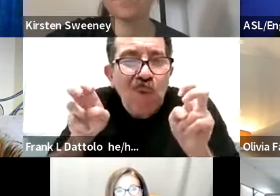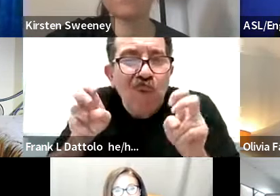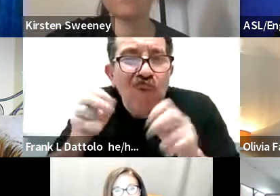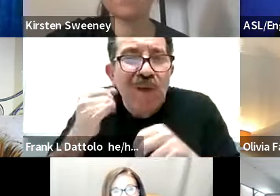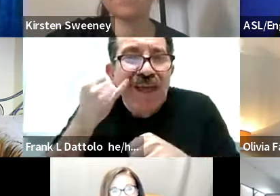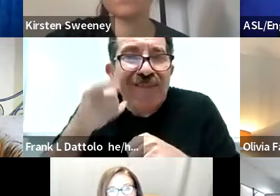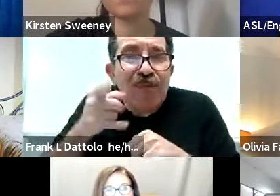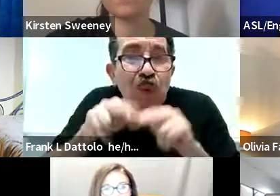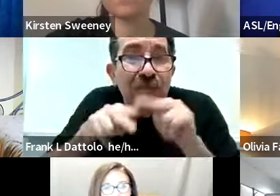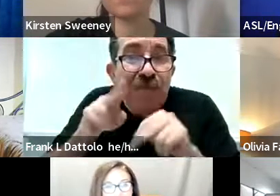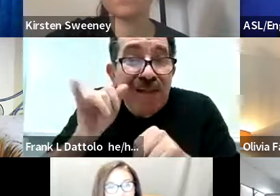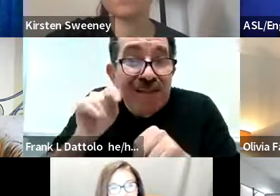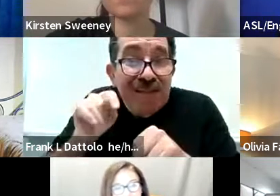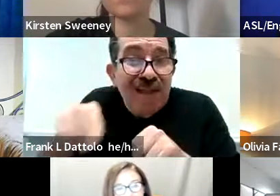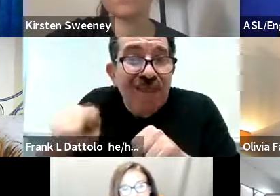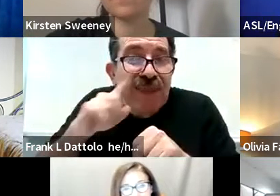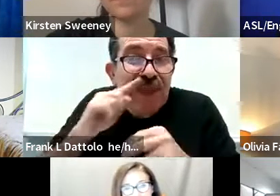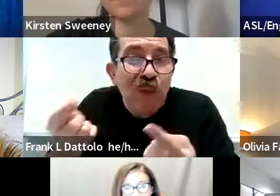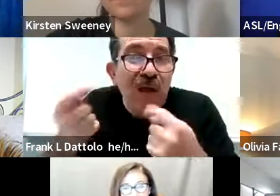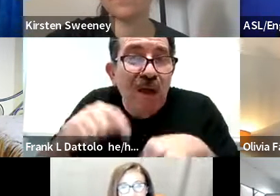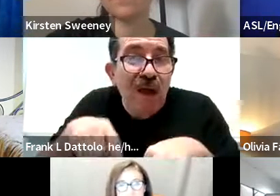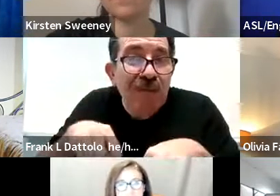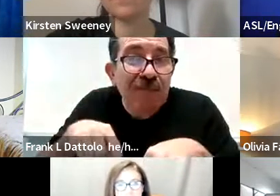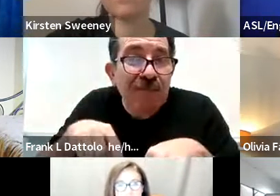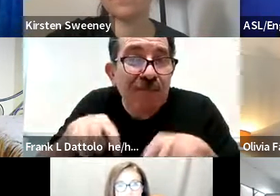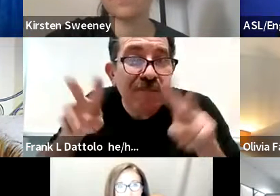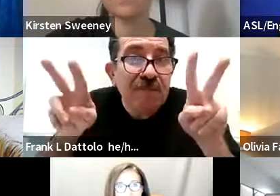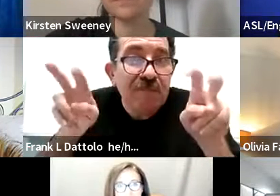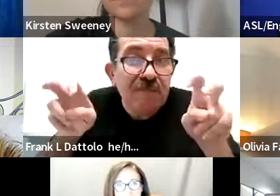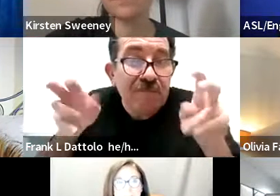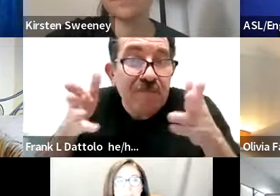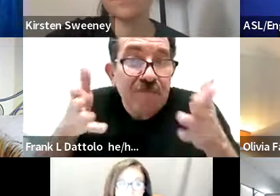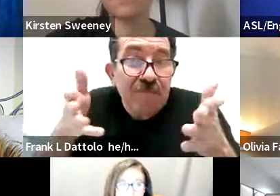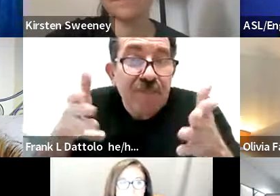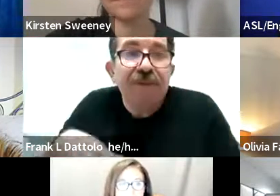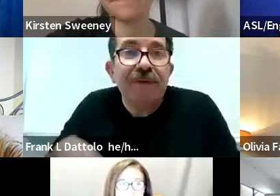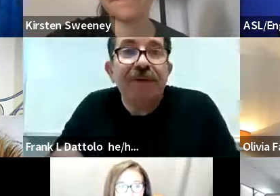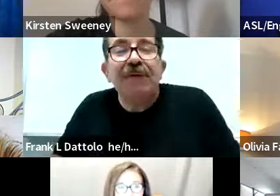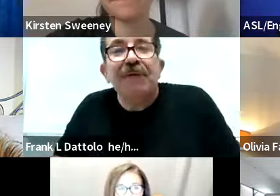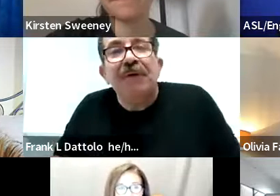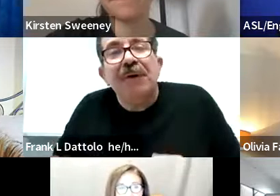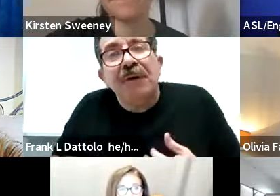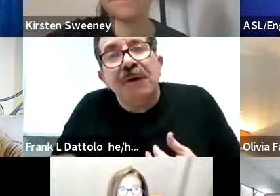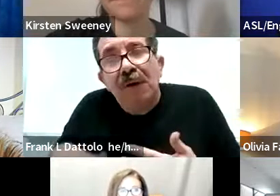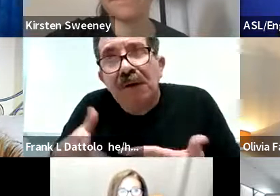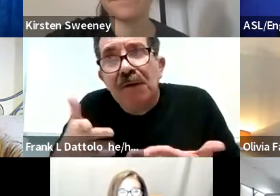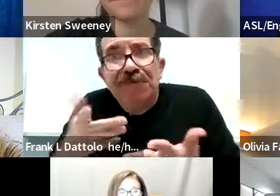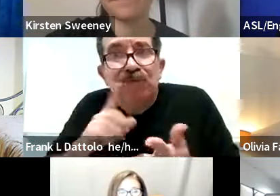I'd like to offer a quote. If you build it, they will come.